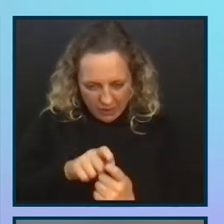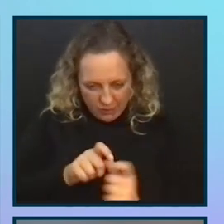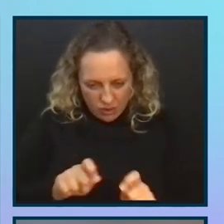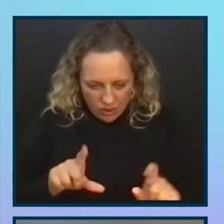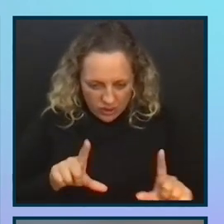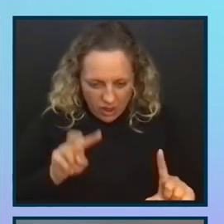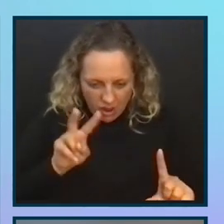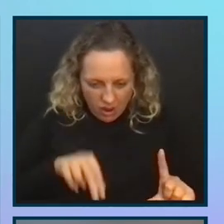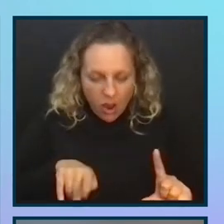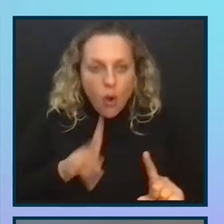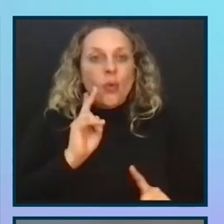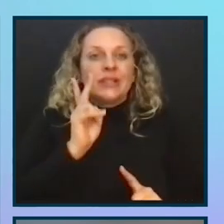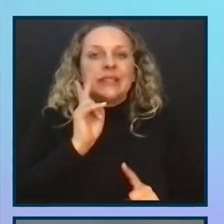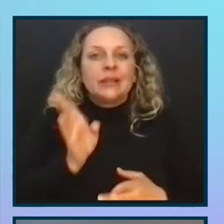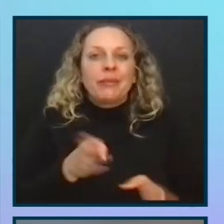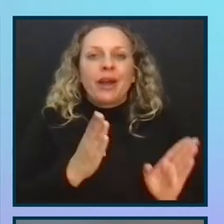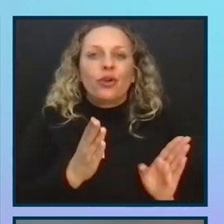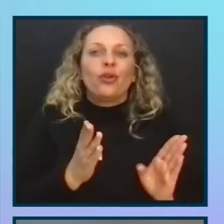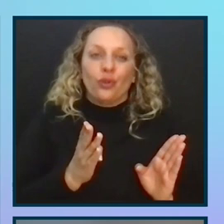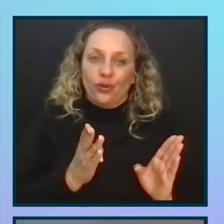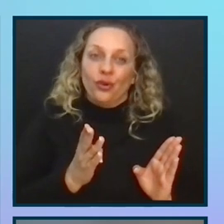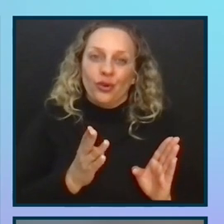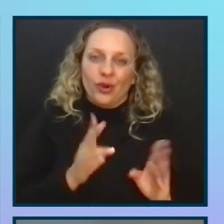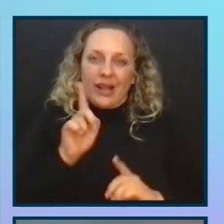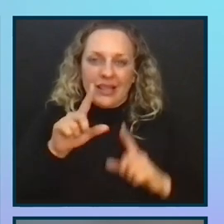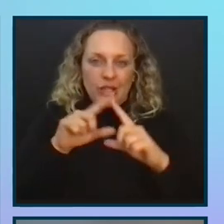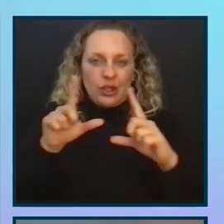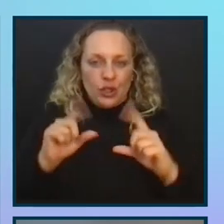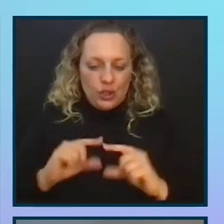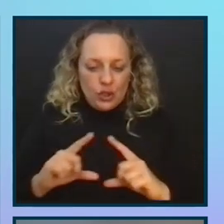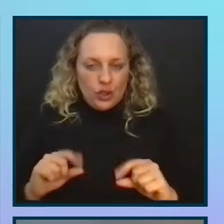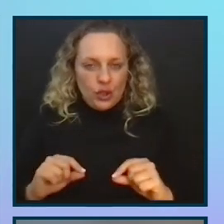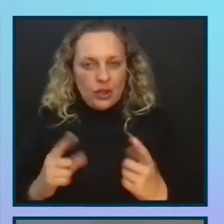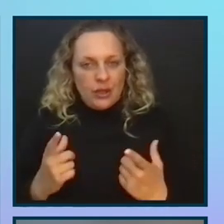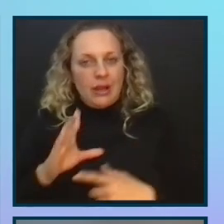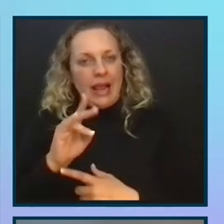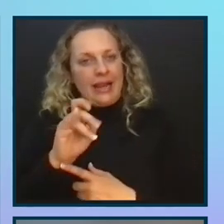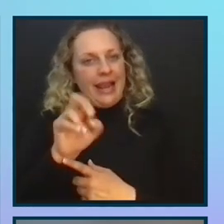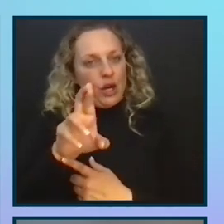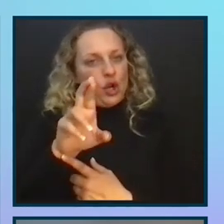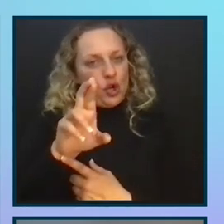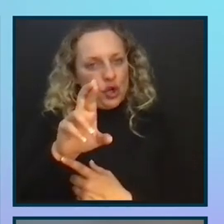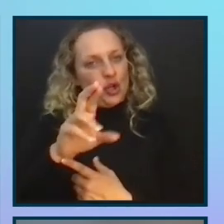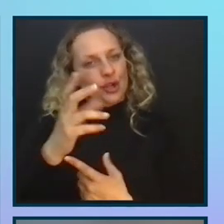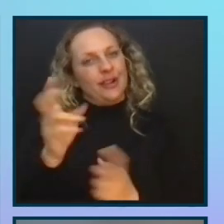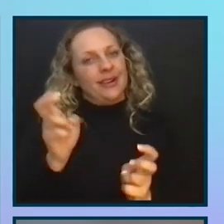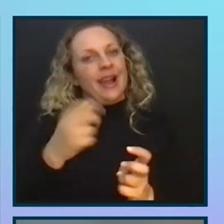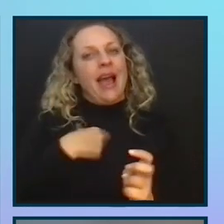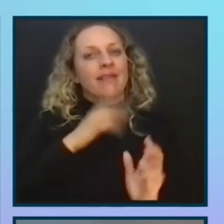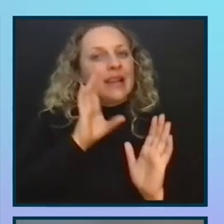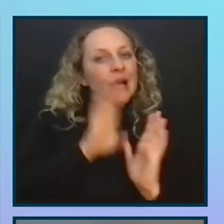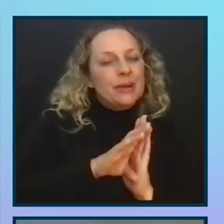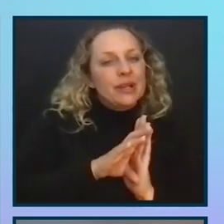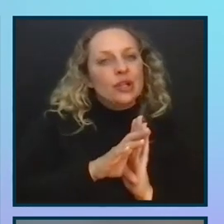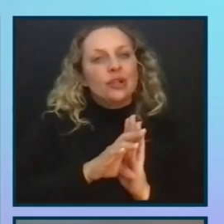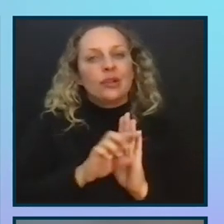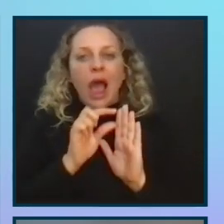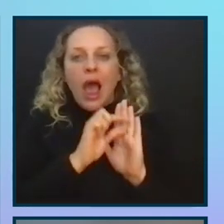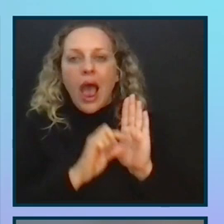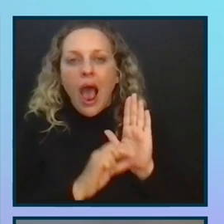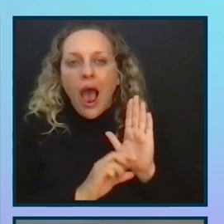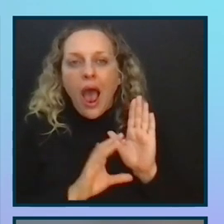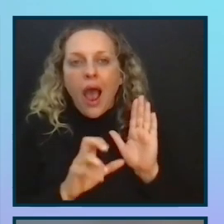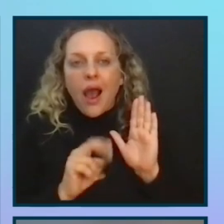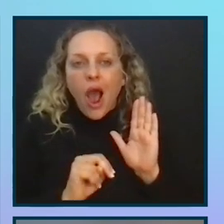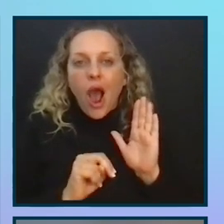slide, we can start to see the pattern. These cards have, or containers have, images or icons, they have a heading, they